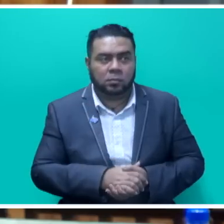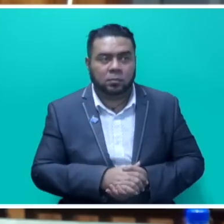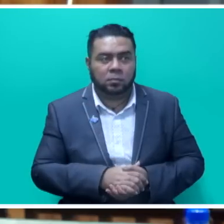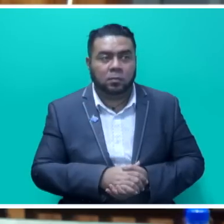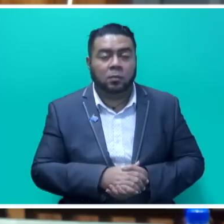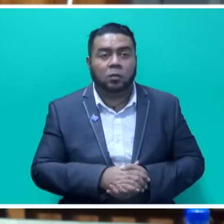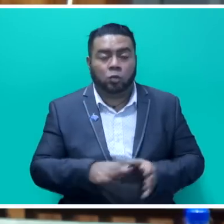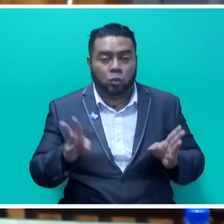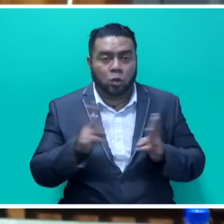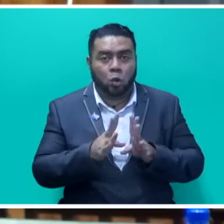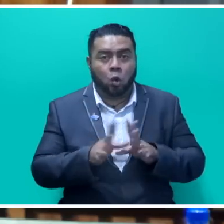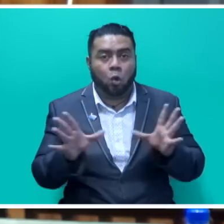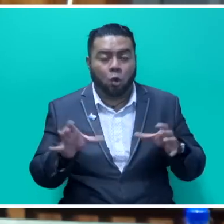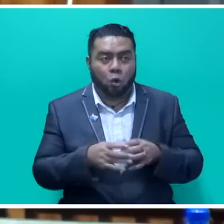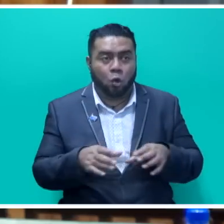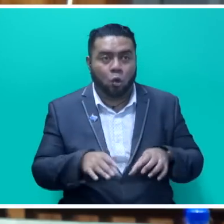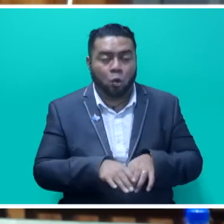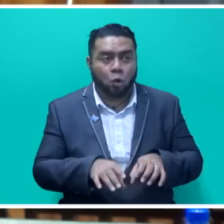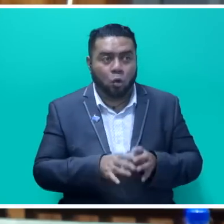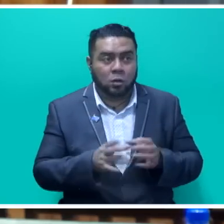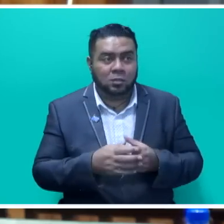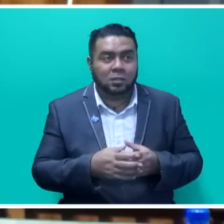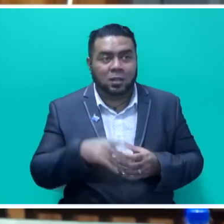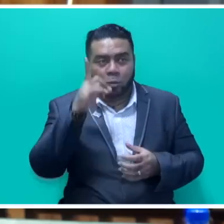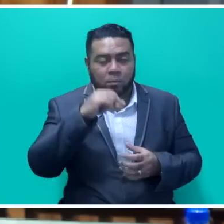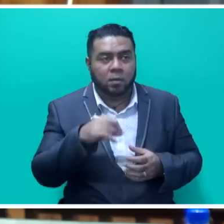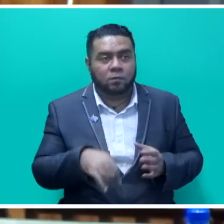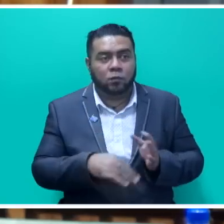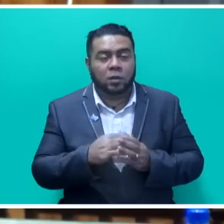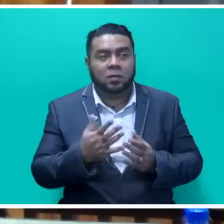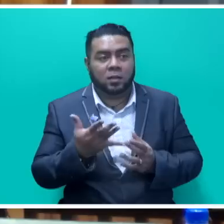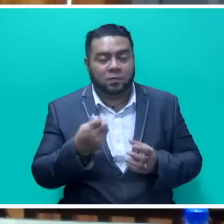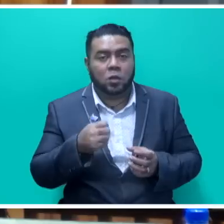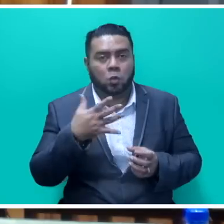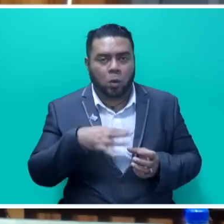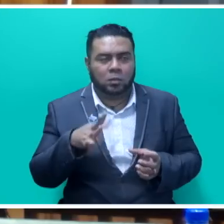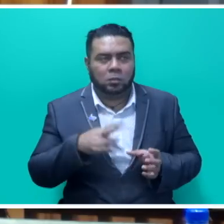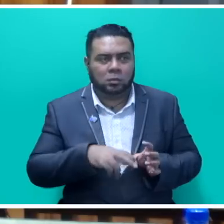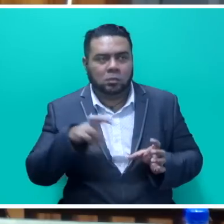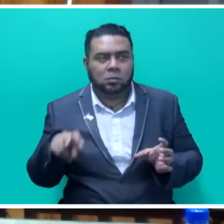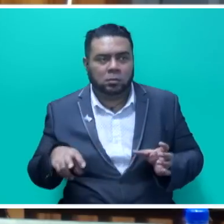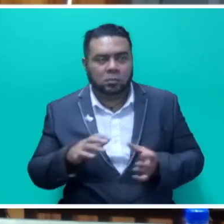the coalition government that he will be able to fulfill his wish if he wanted to.